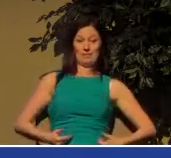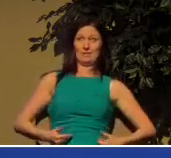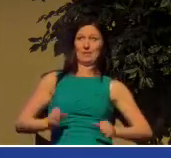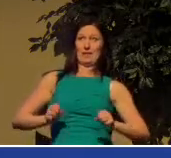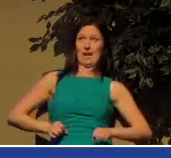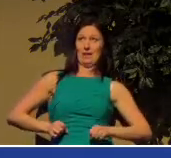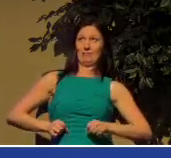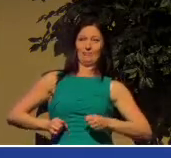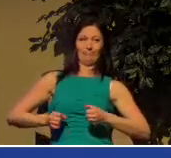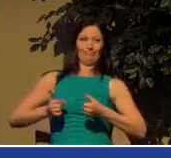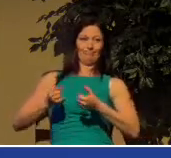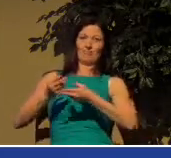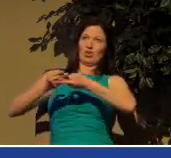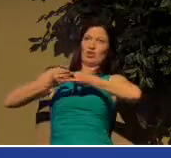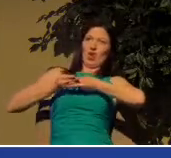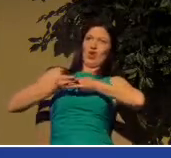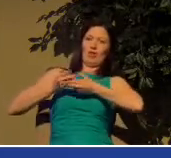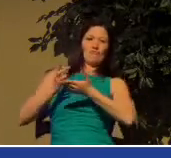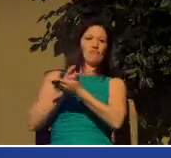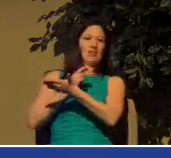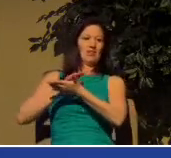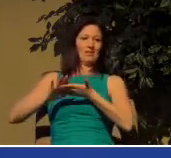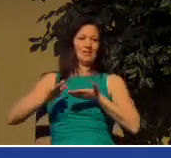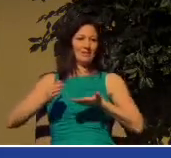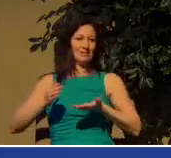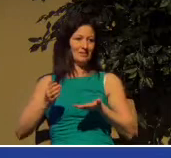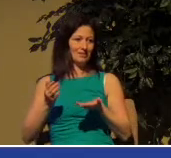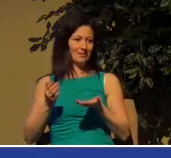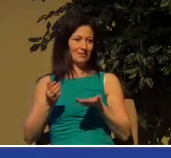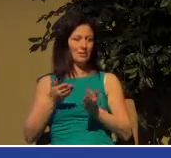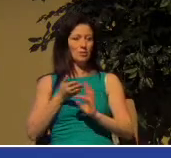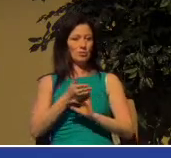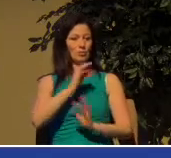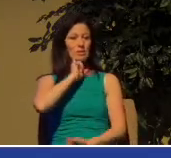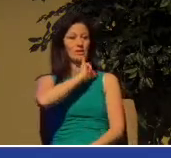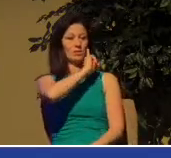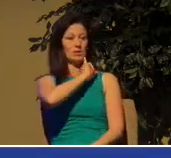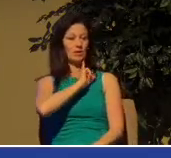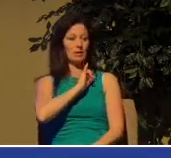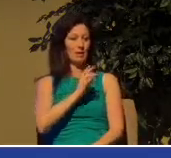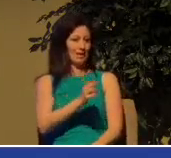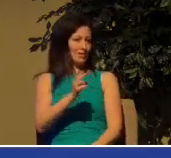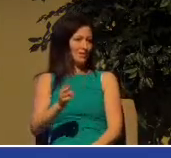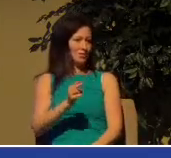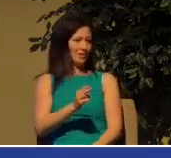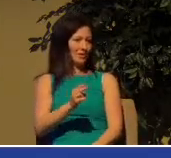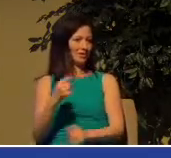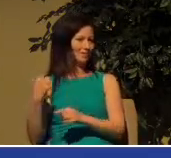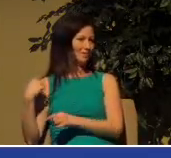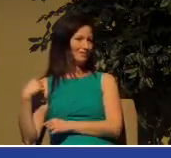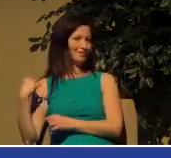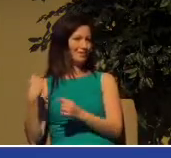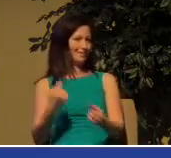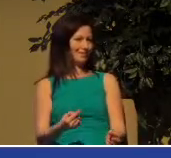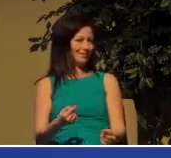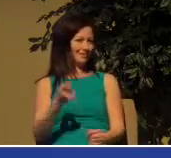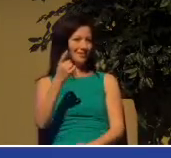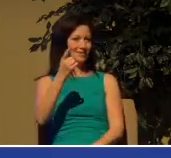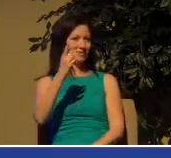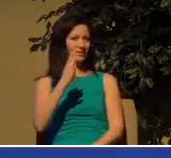God. Now, all through Israel's history, God was